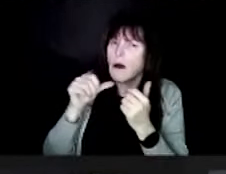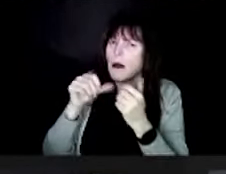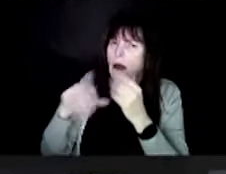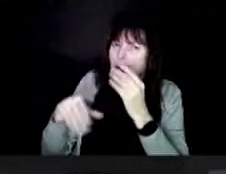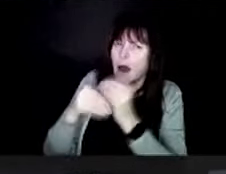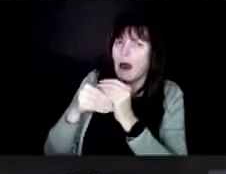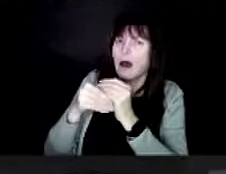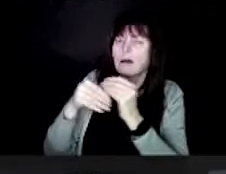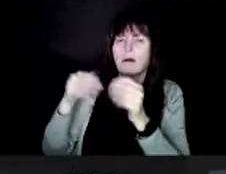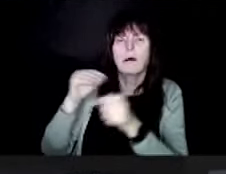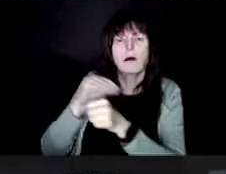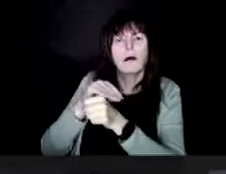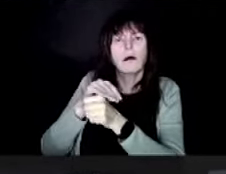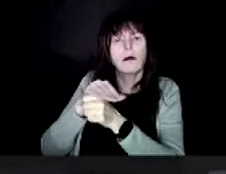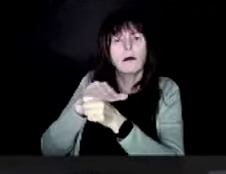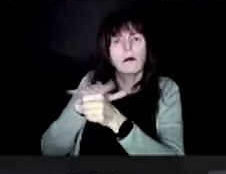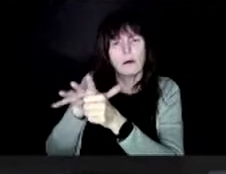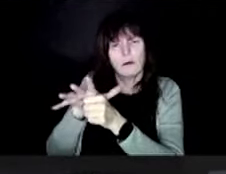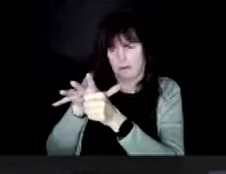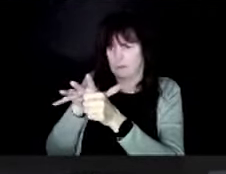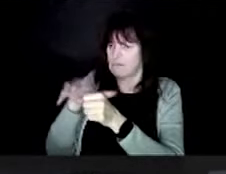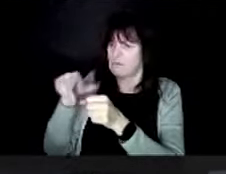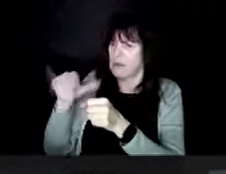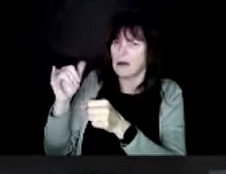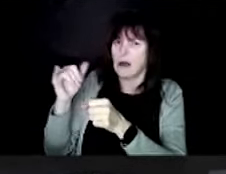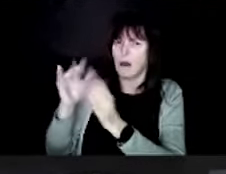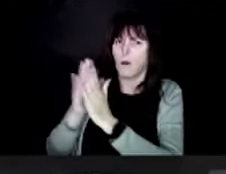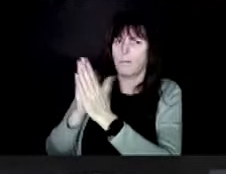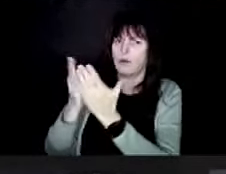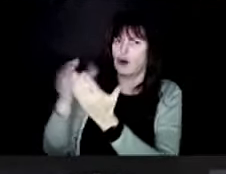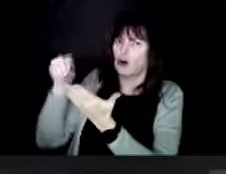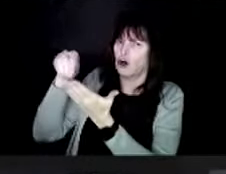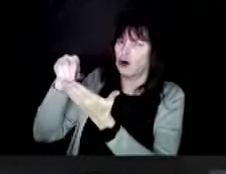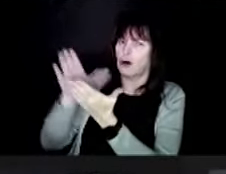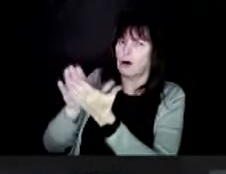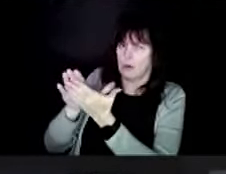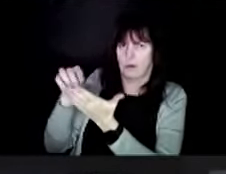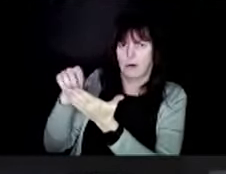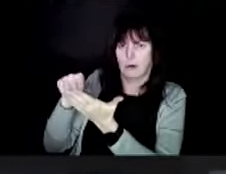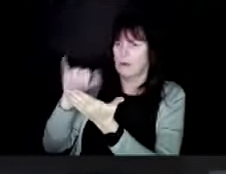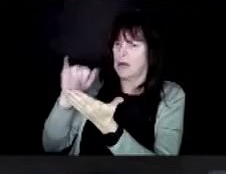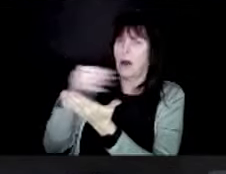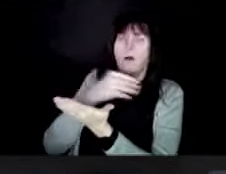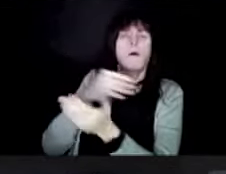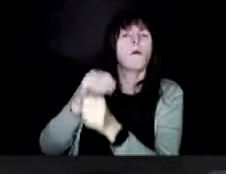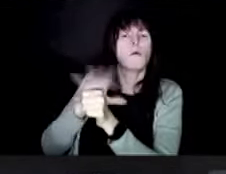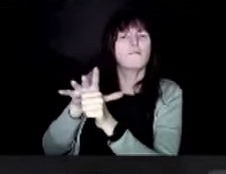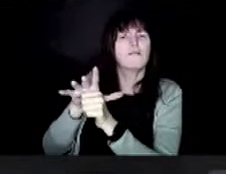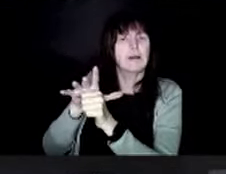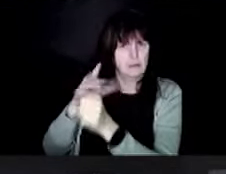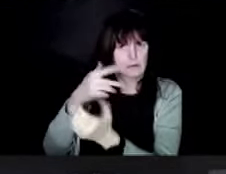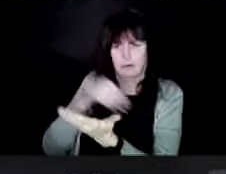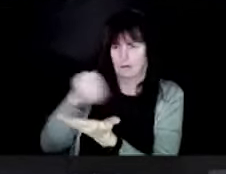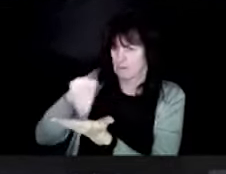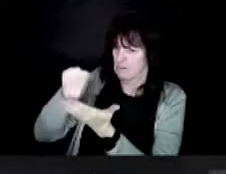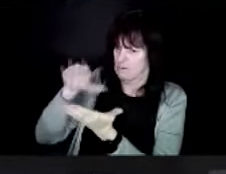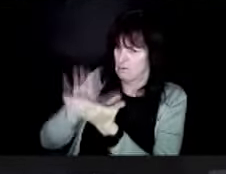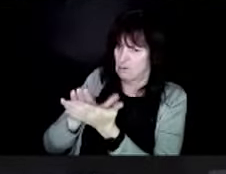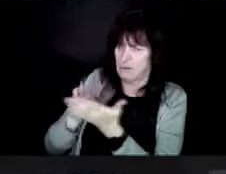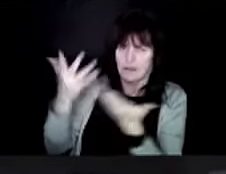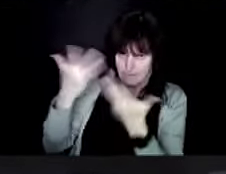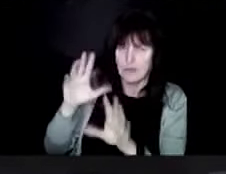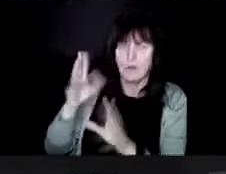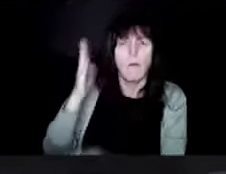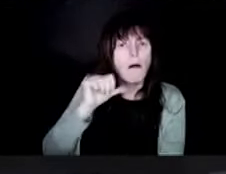vaccines that school children are expected to have in Ontario? Okay, so thank you for that clarification, Jeff. The Immunization Student